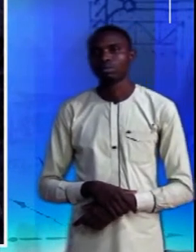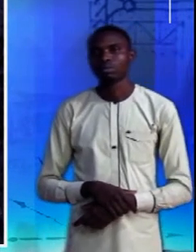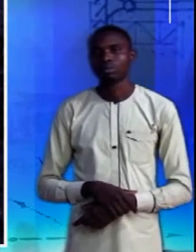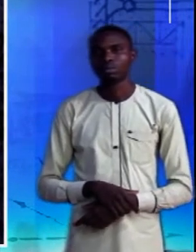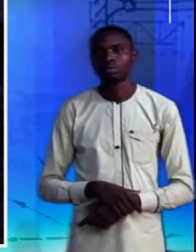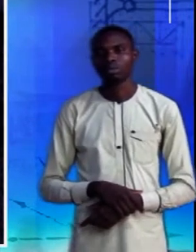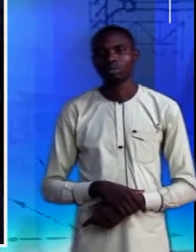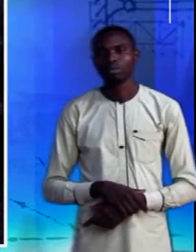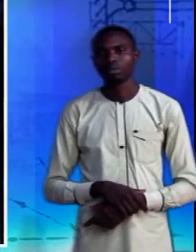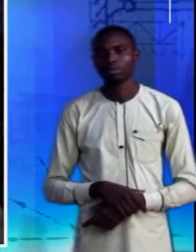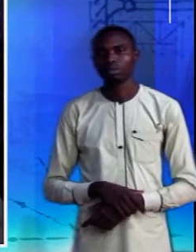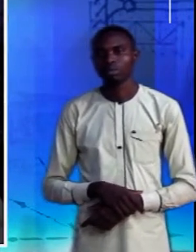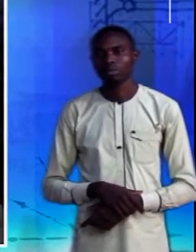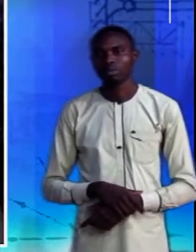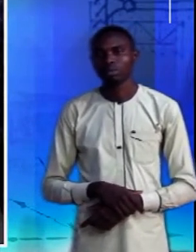hours